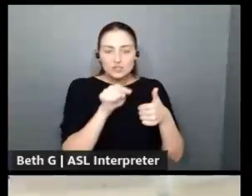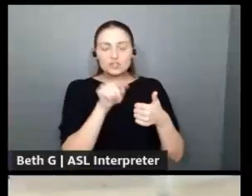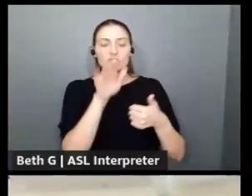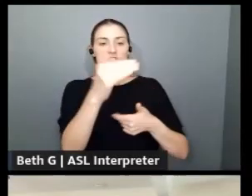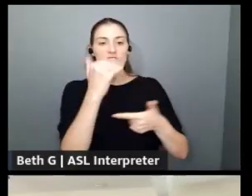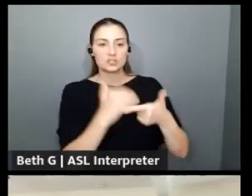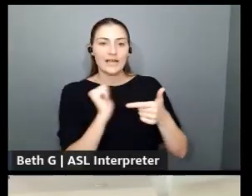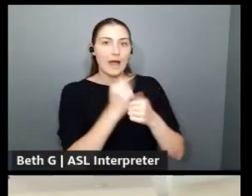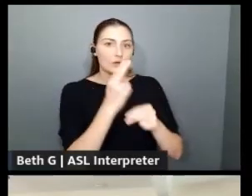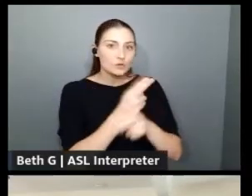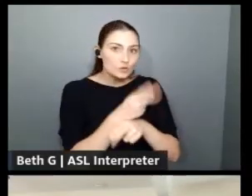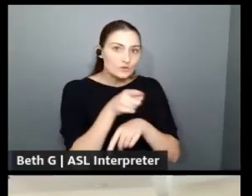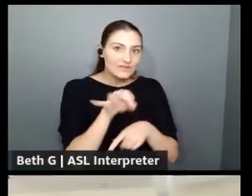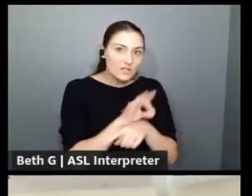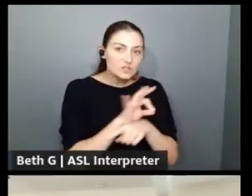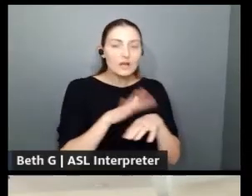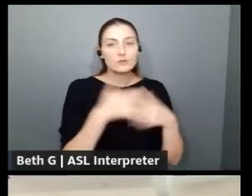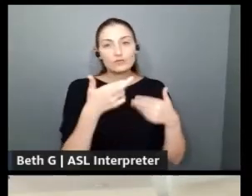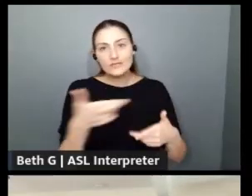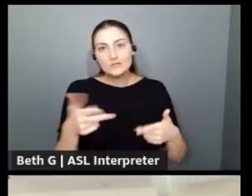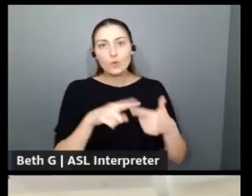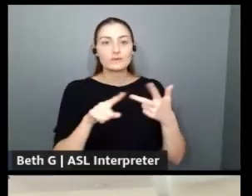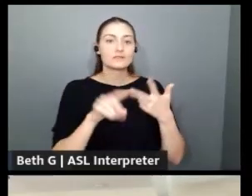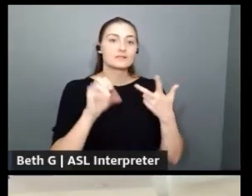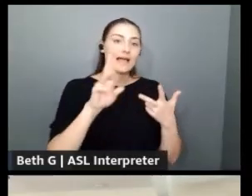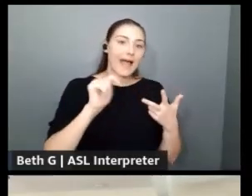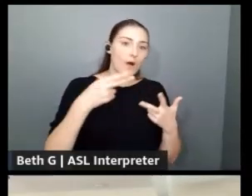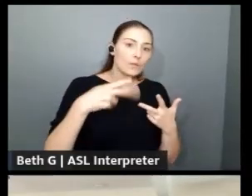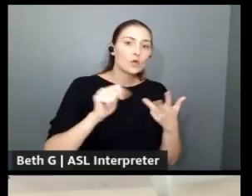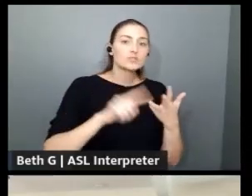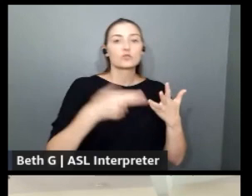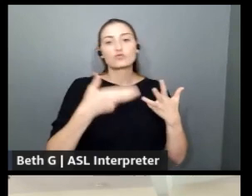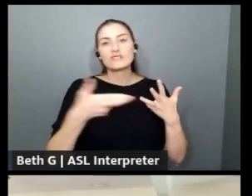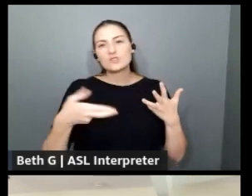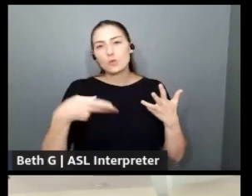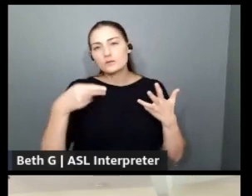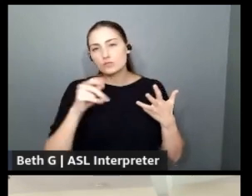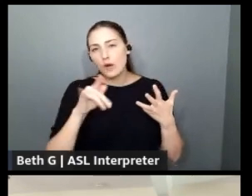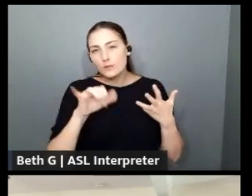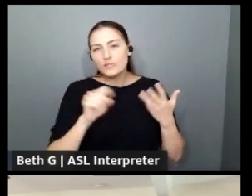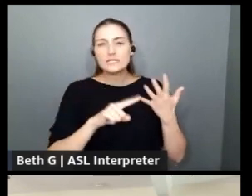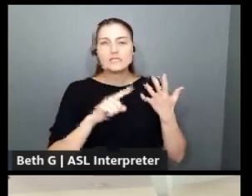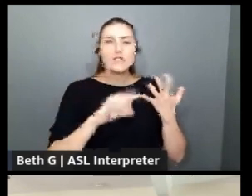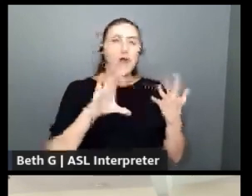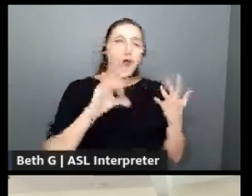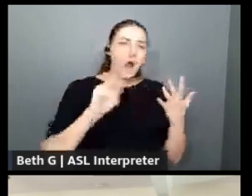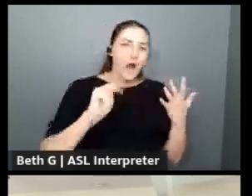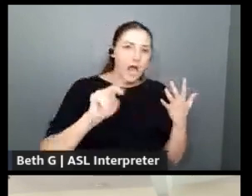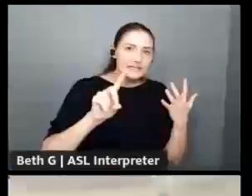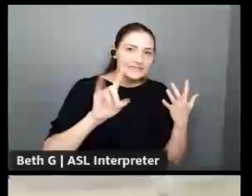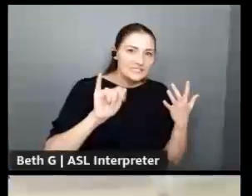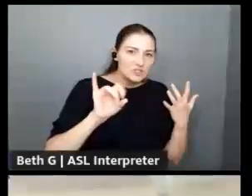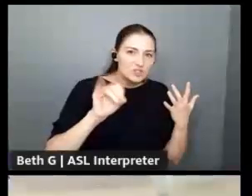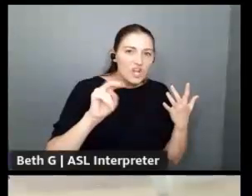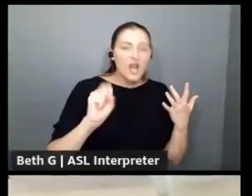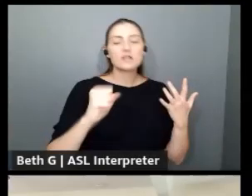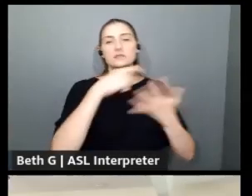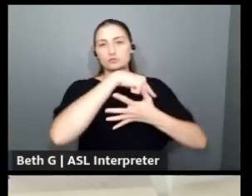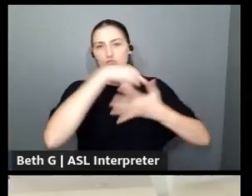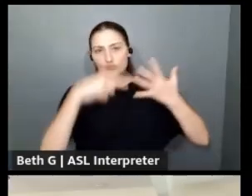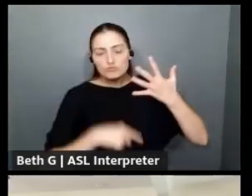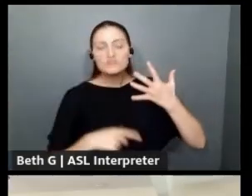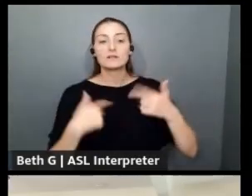like resources, outputs, resource properties, conditions, those sections of your template. I would also insist